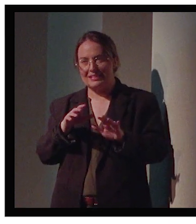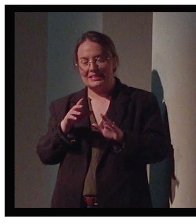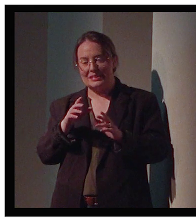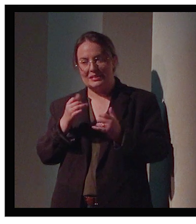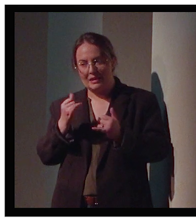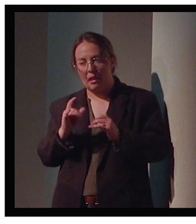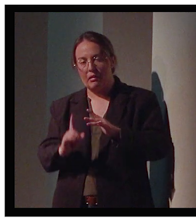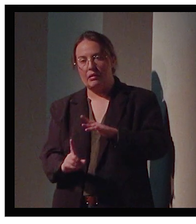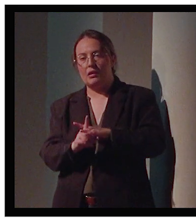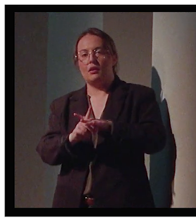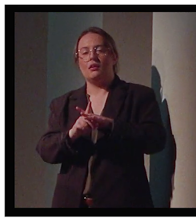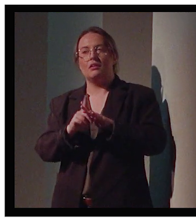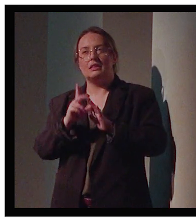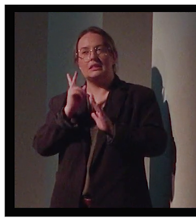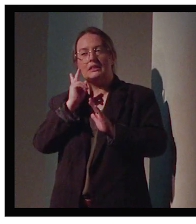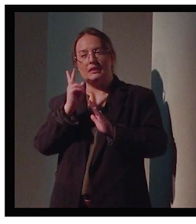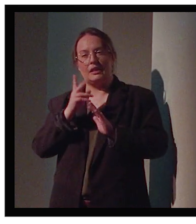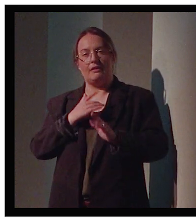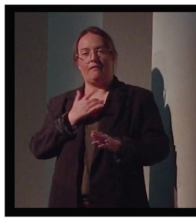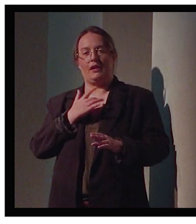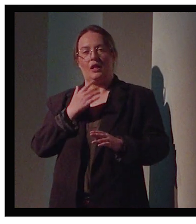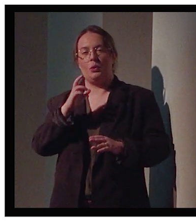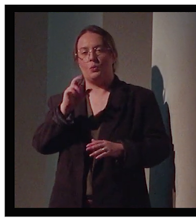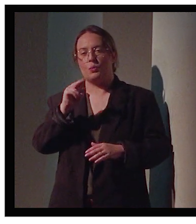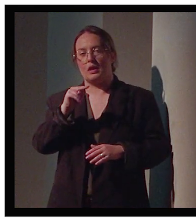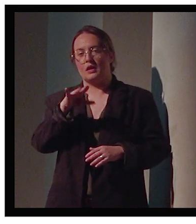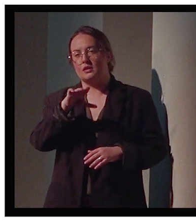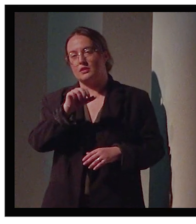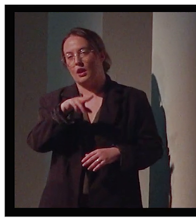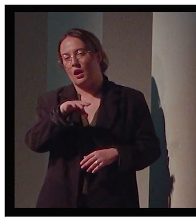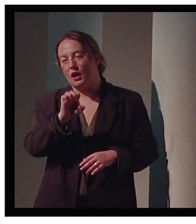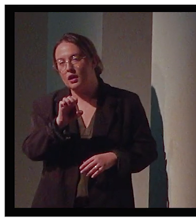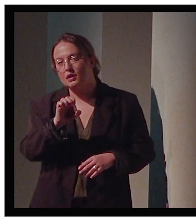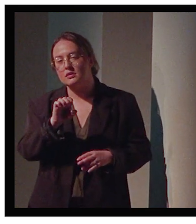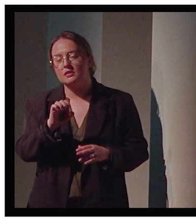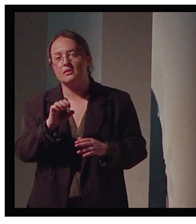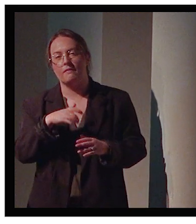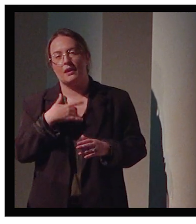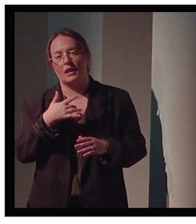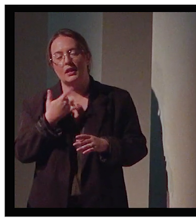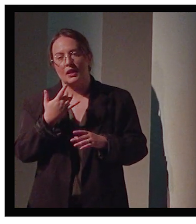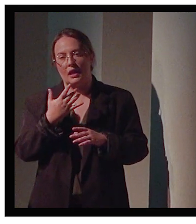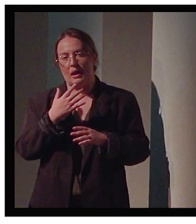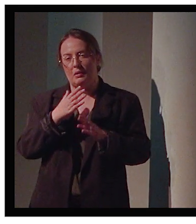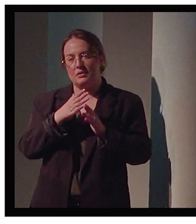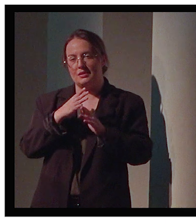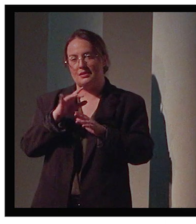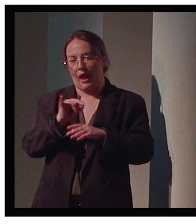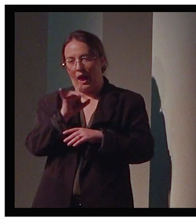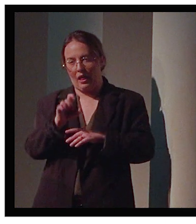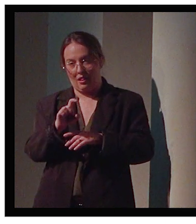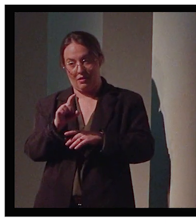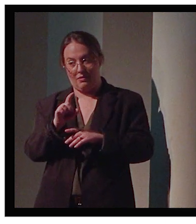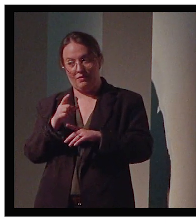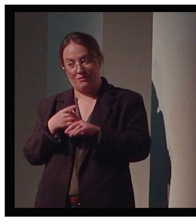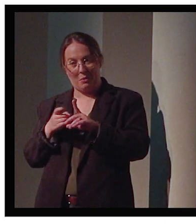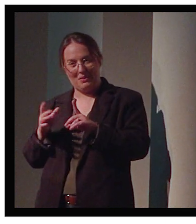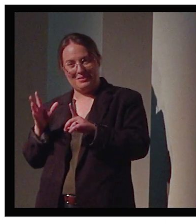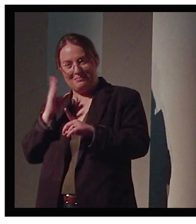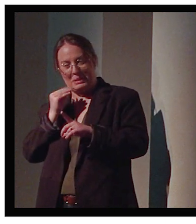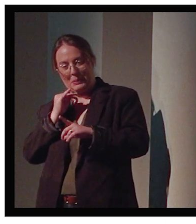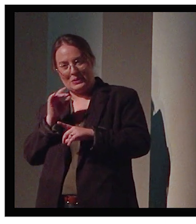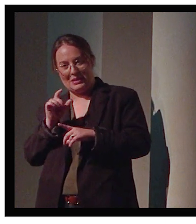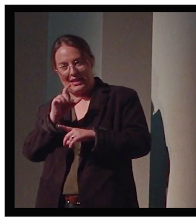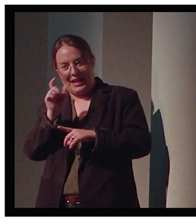Bouguereau greatly admired while he was studying in Italy. Many people who bought art for their homes in the